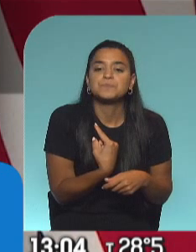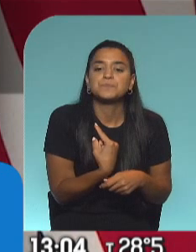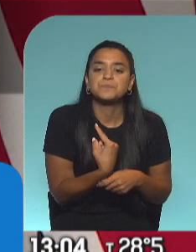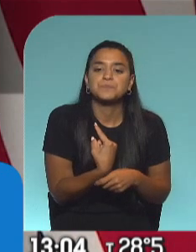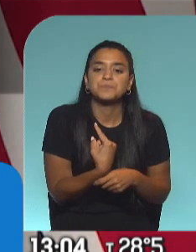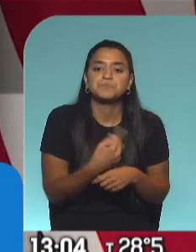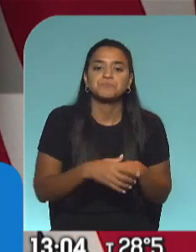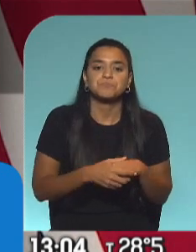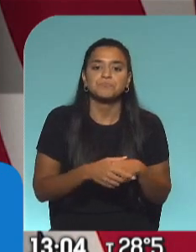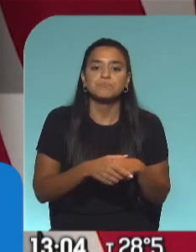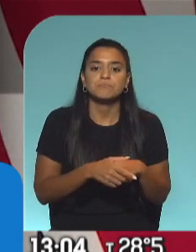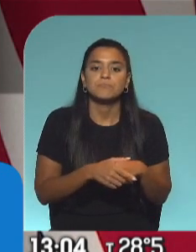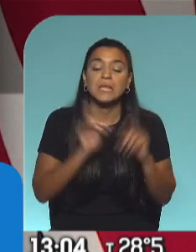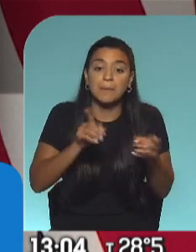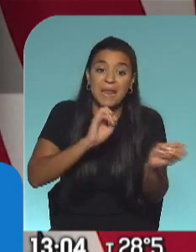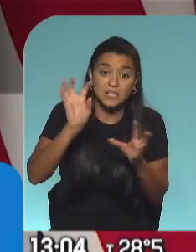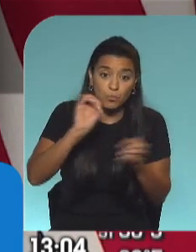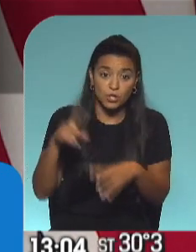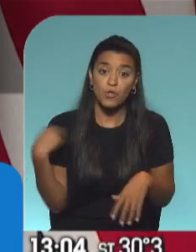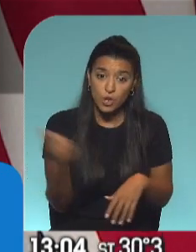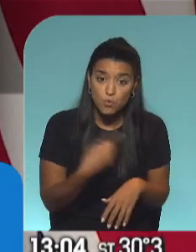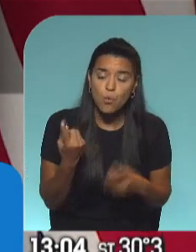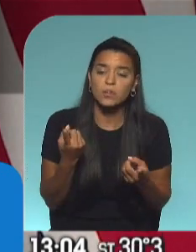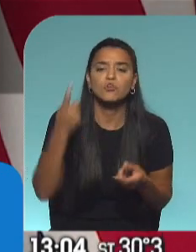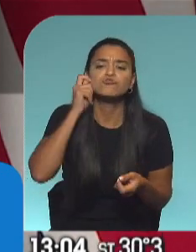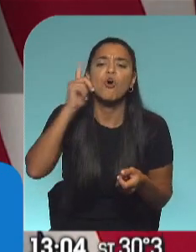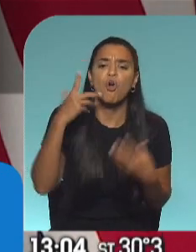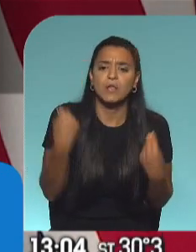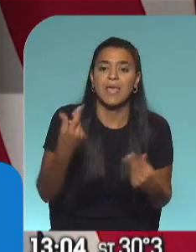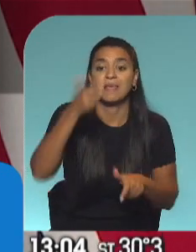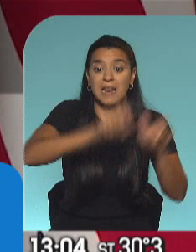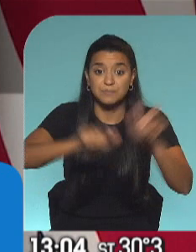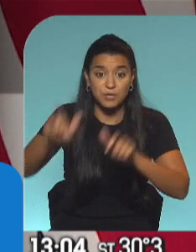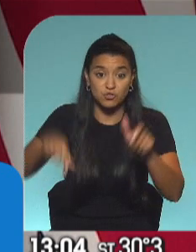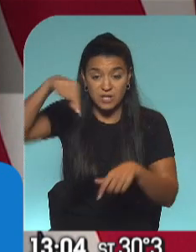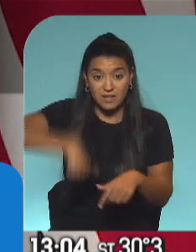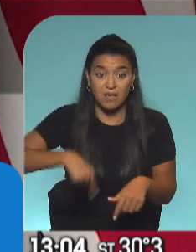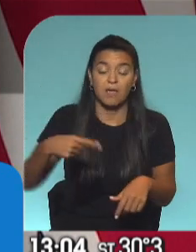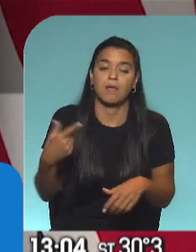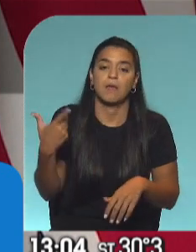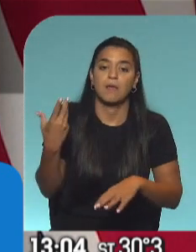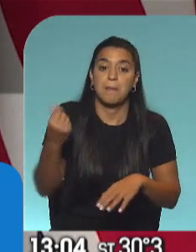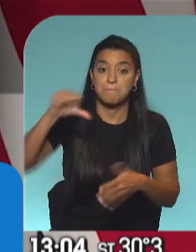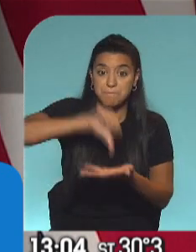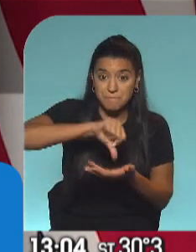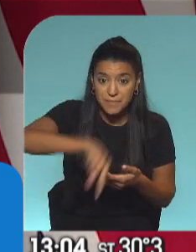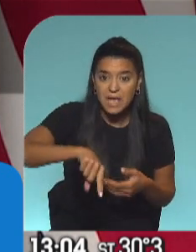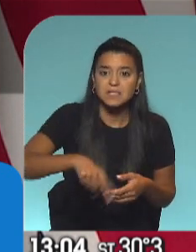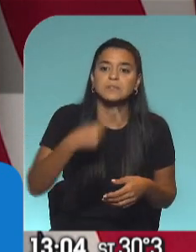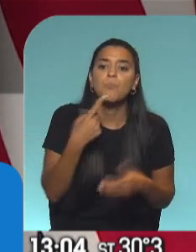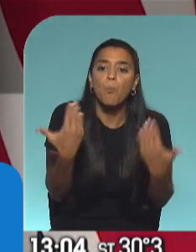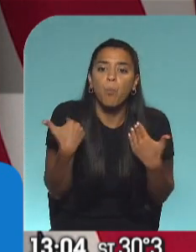more business with our European friends, and yet which achieves something that the people of this